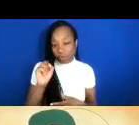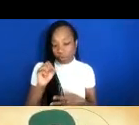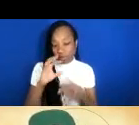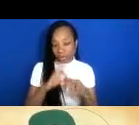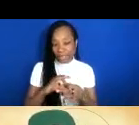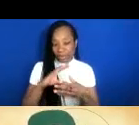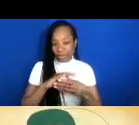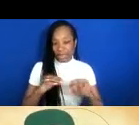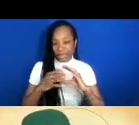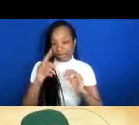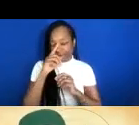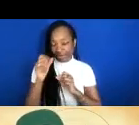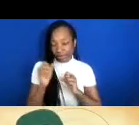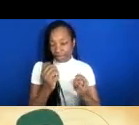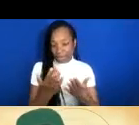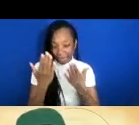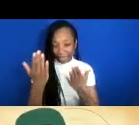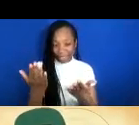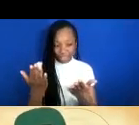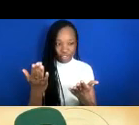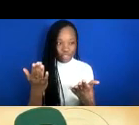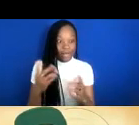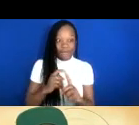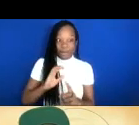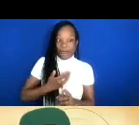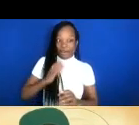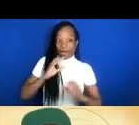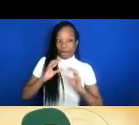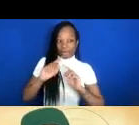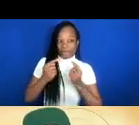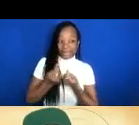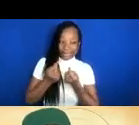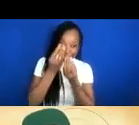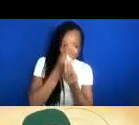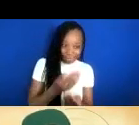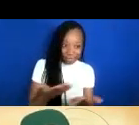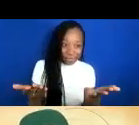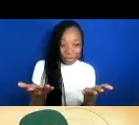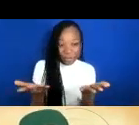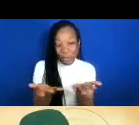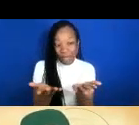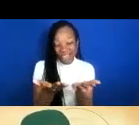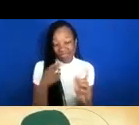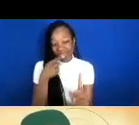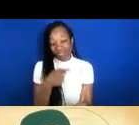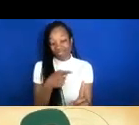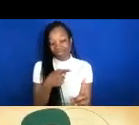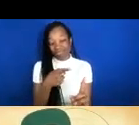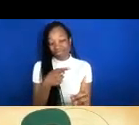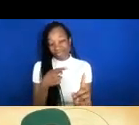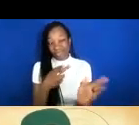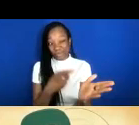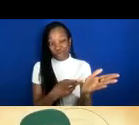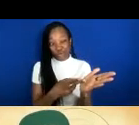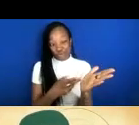strategy recommendations I'm here to share from our comms team to you all is that it really just boils down to telling the truth and to letting